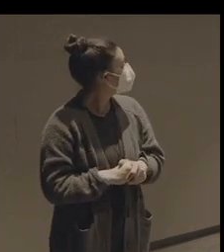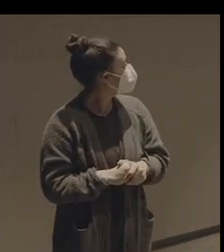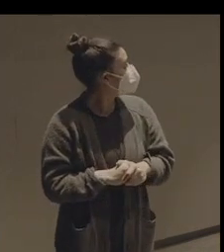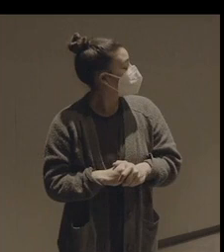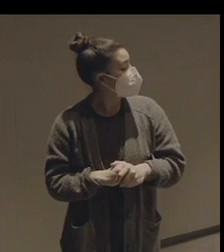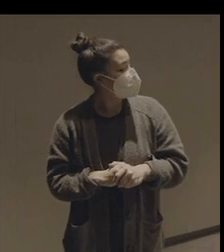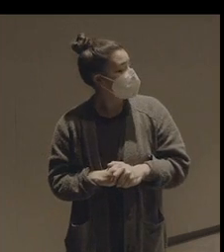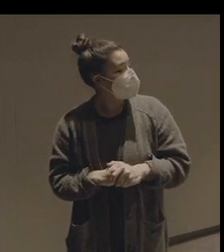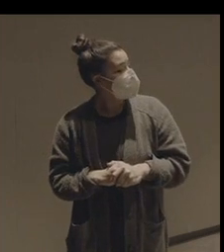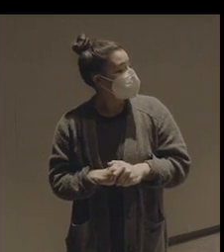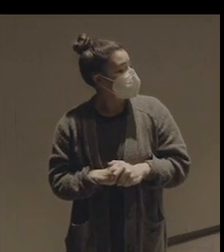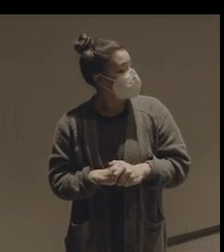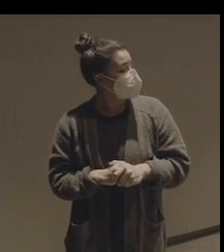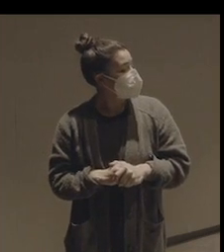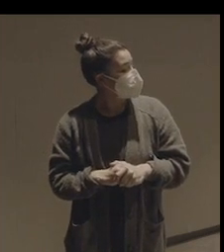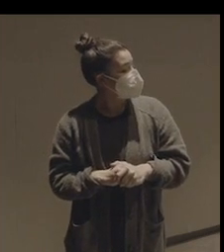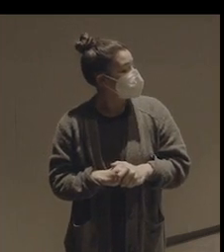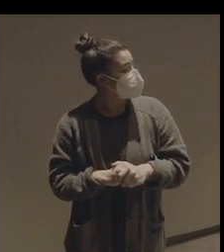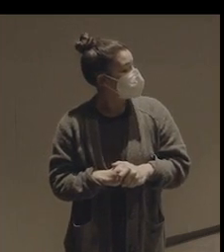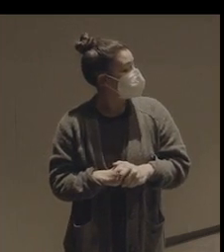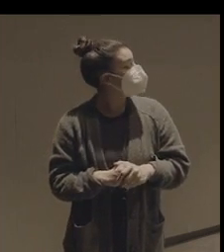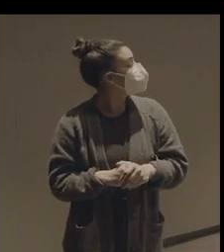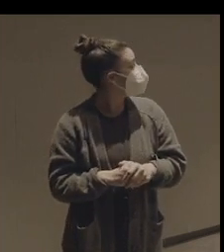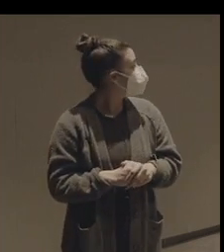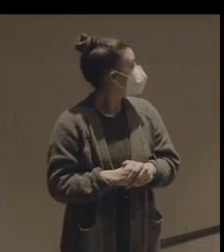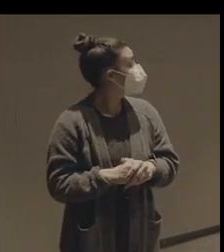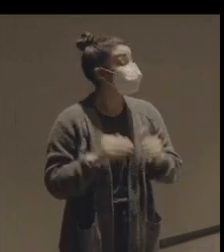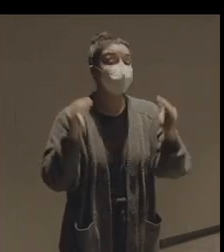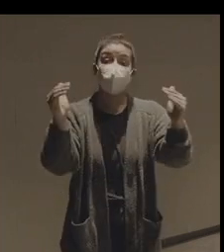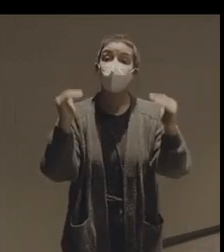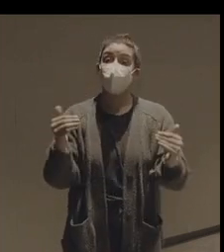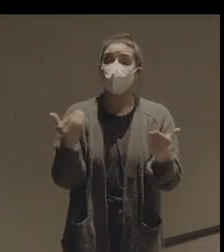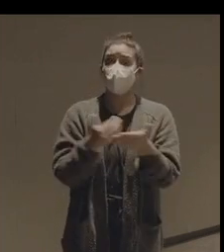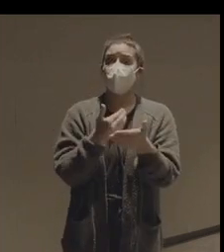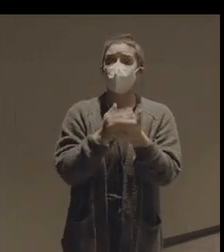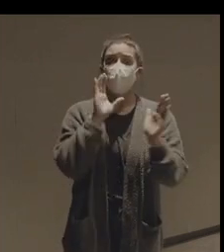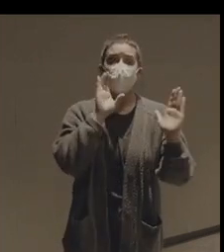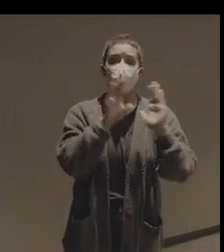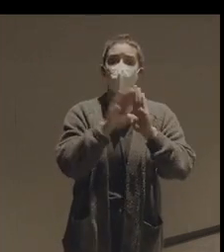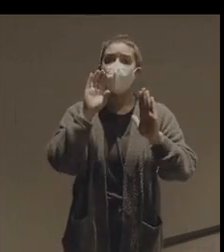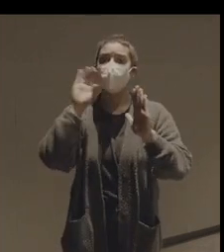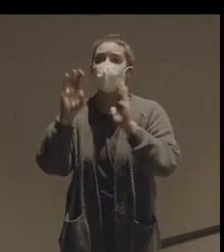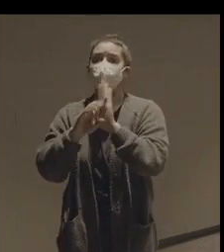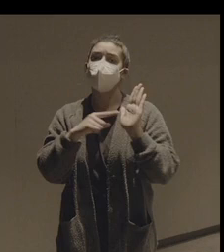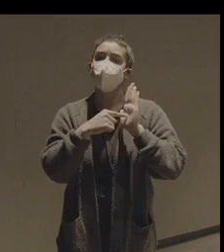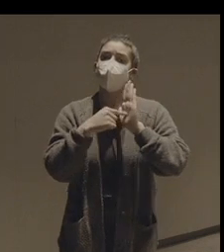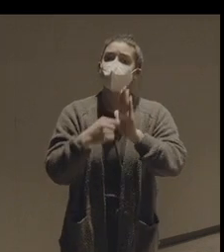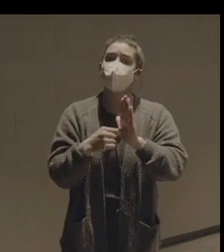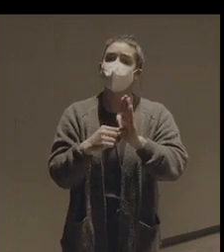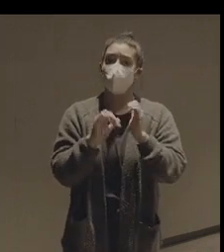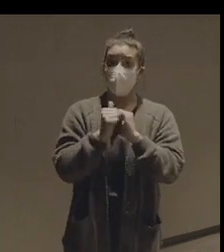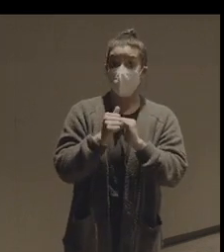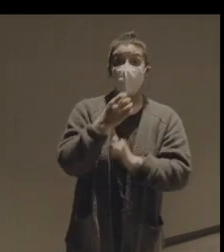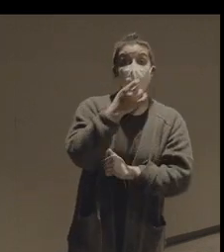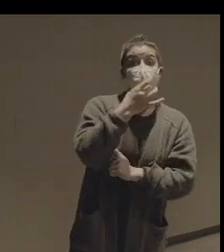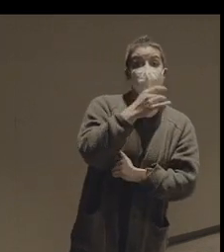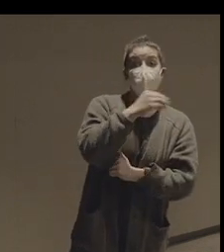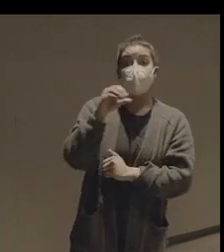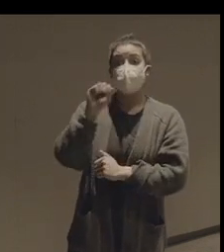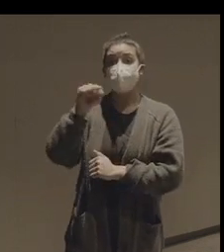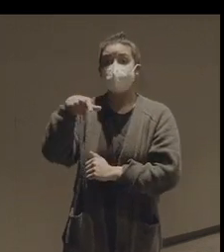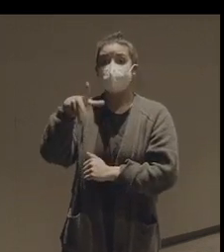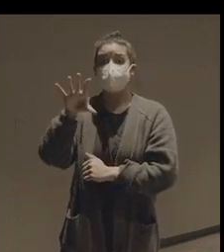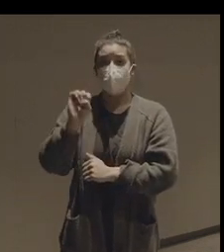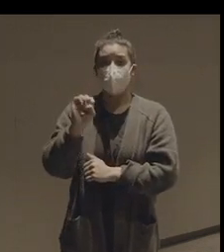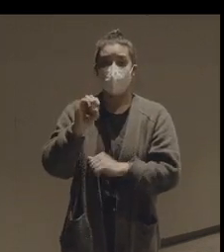timing of the shift in light over the time sequence. So Kirk Varnadeau, in